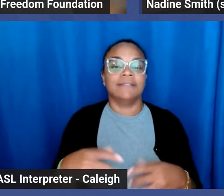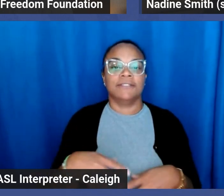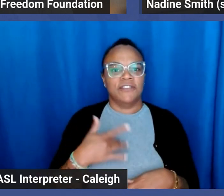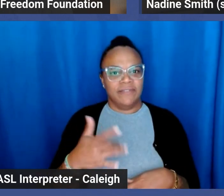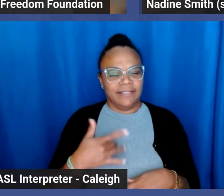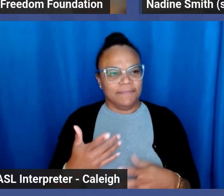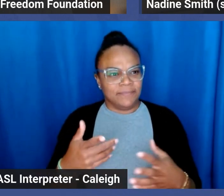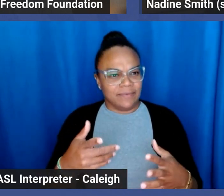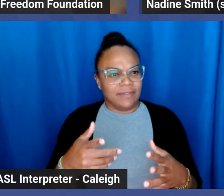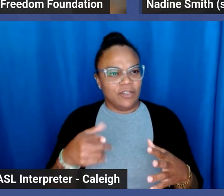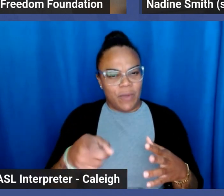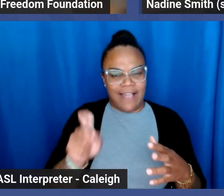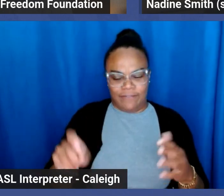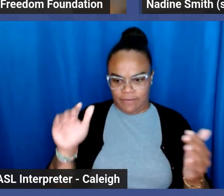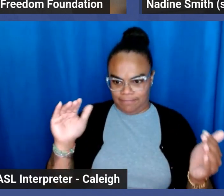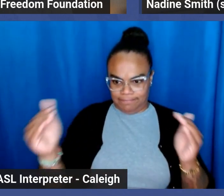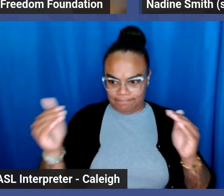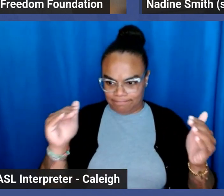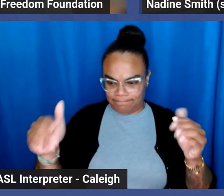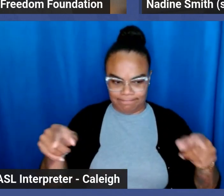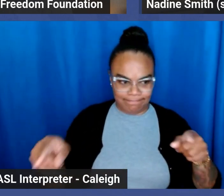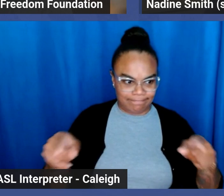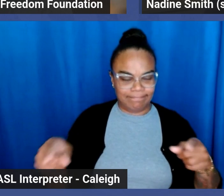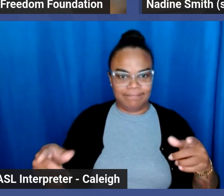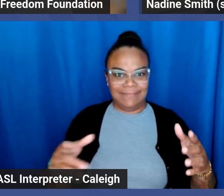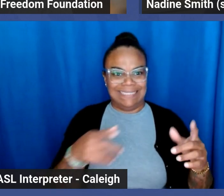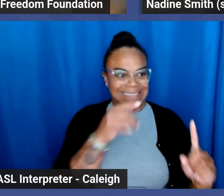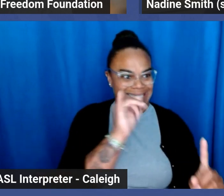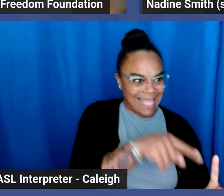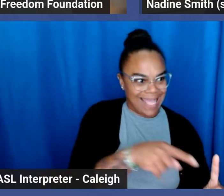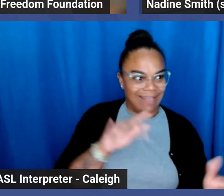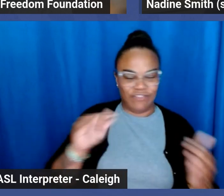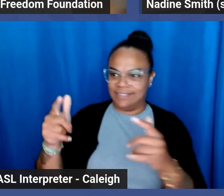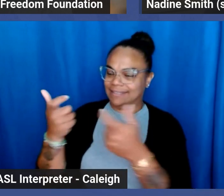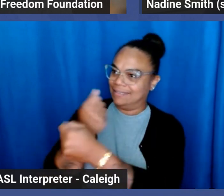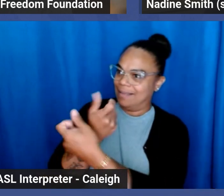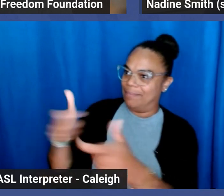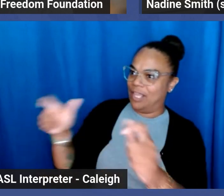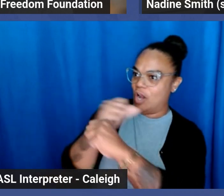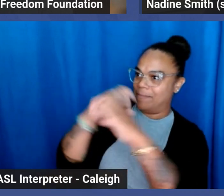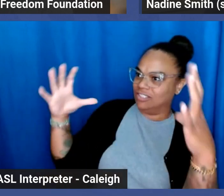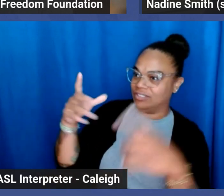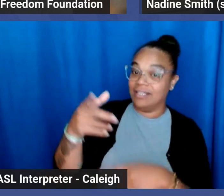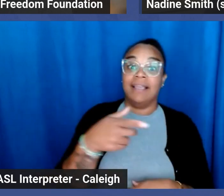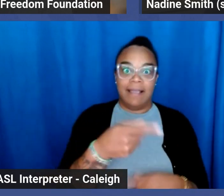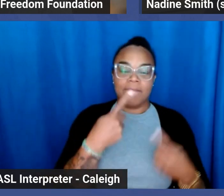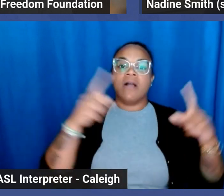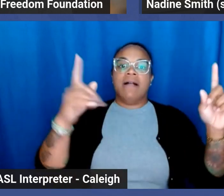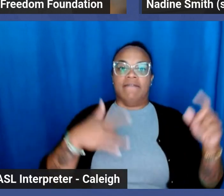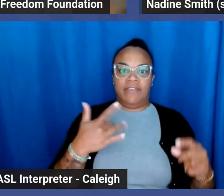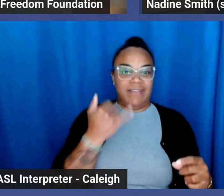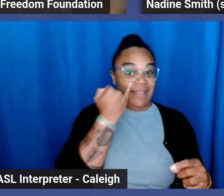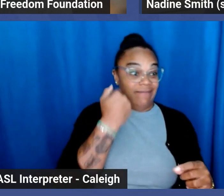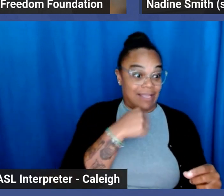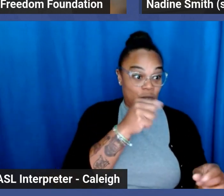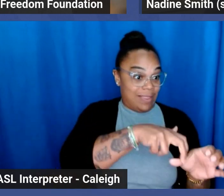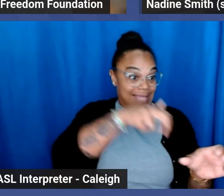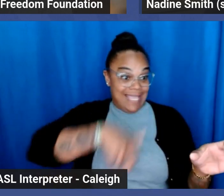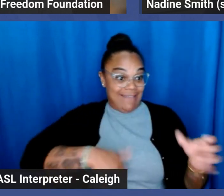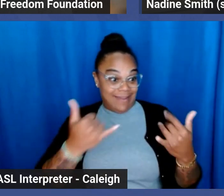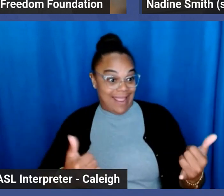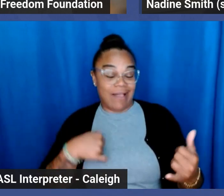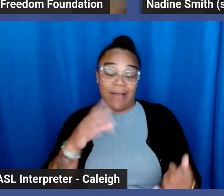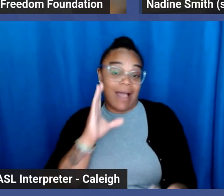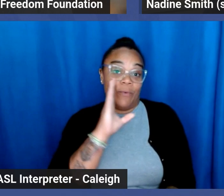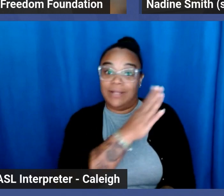And then finally it comes to a place where you go, if I don't leave now, I never will. And I will have lost some part of myself that